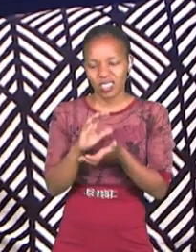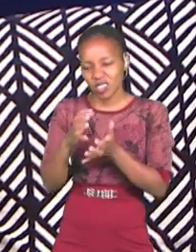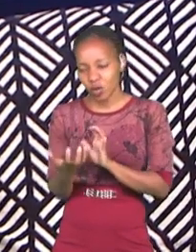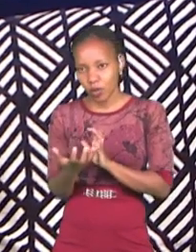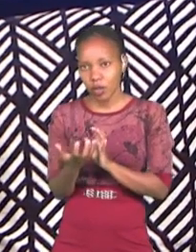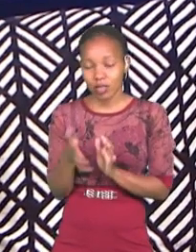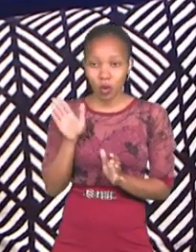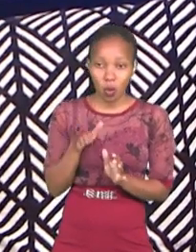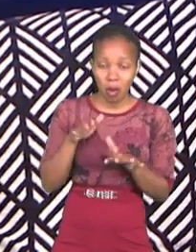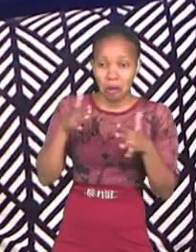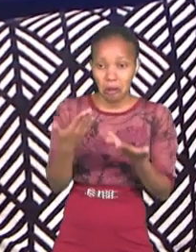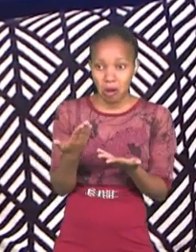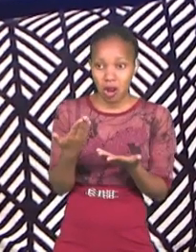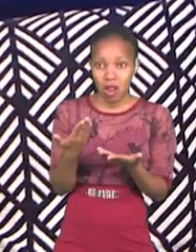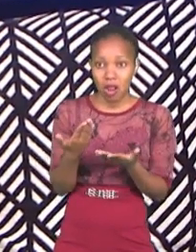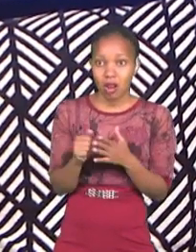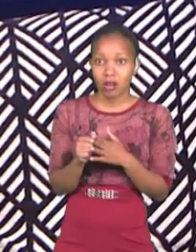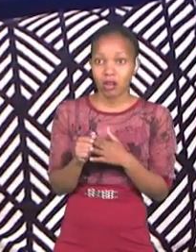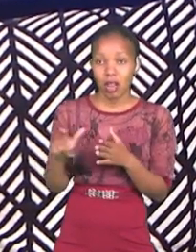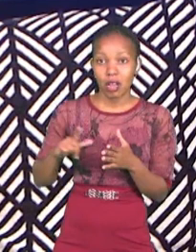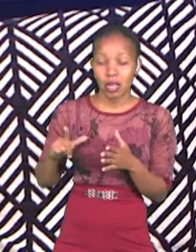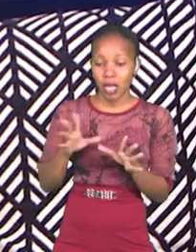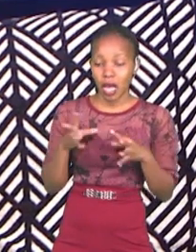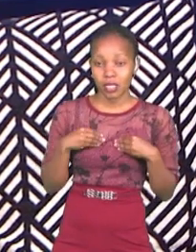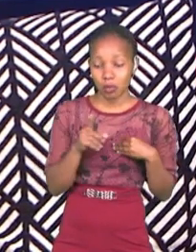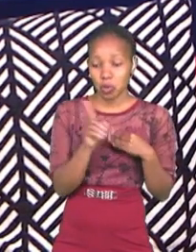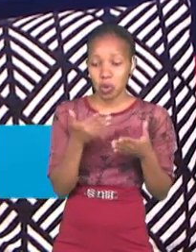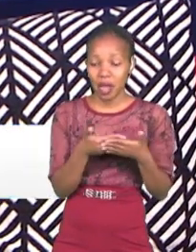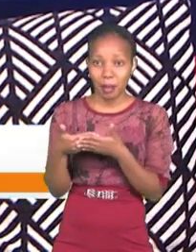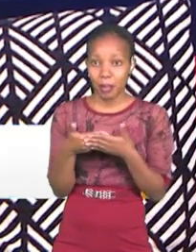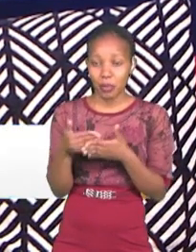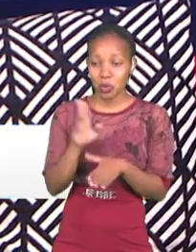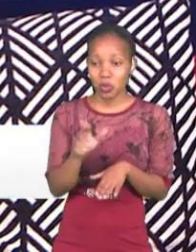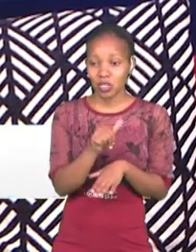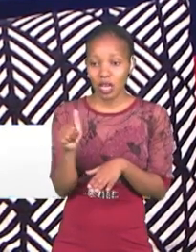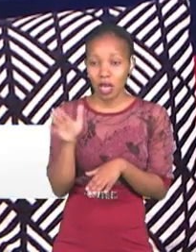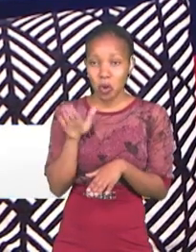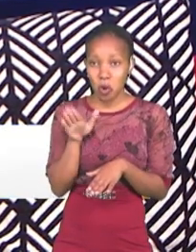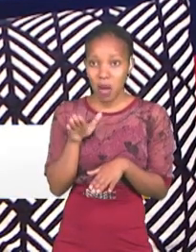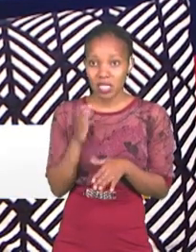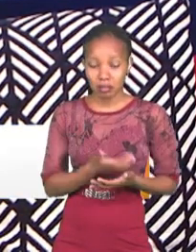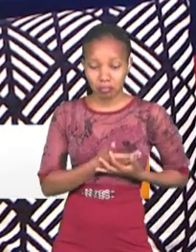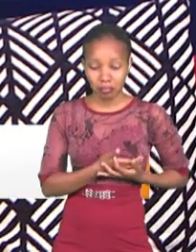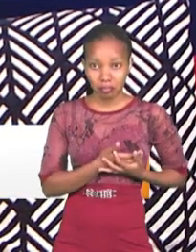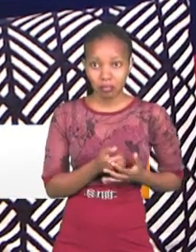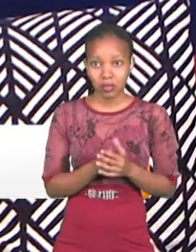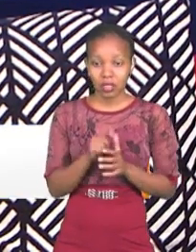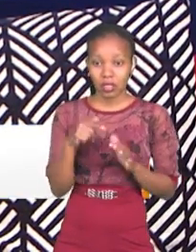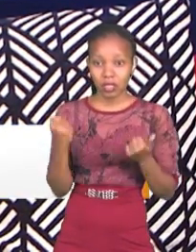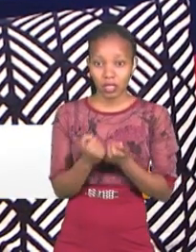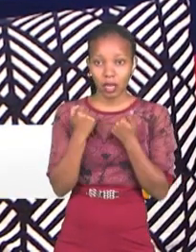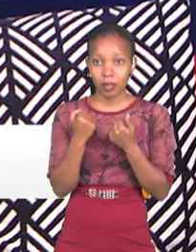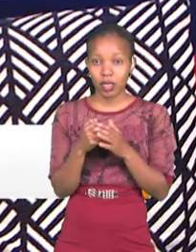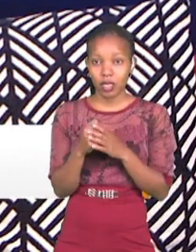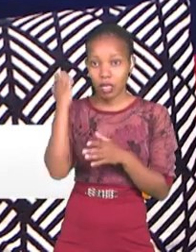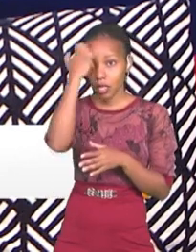young lady, as a woman out there, will you accept this, that your baby or your baby is breastfeed from another woman's milk? Now, this is something that is happening in